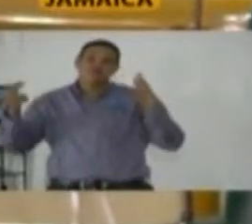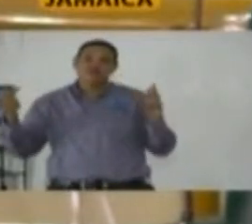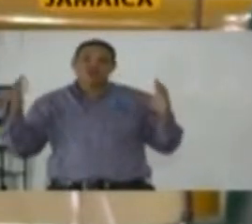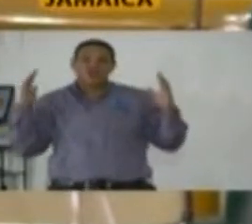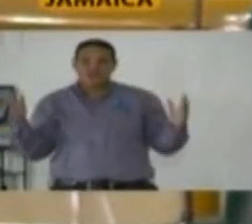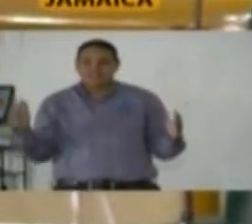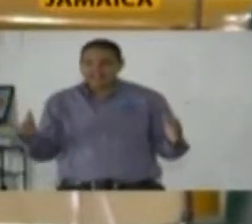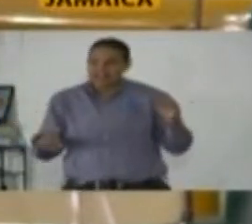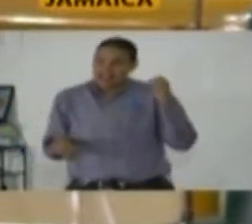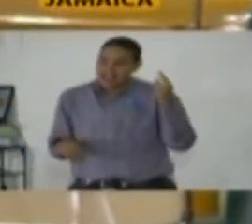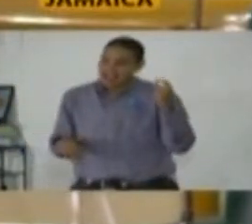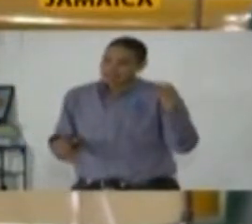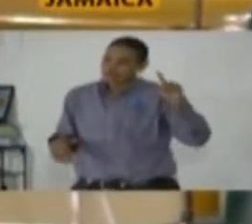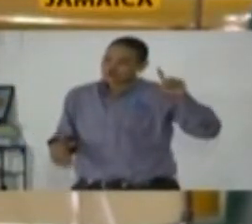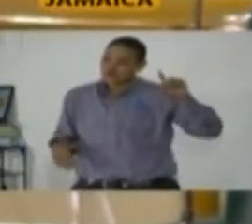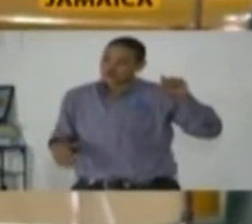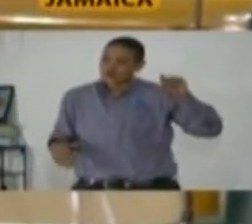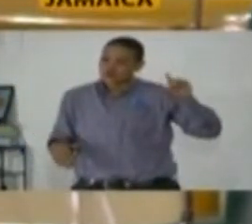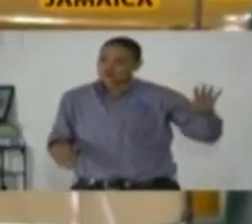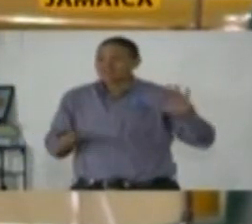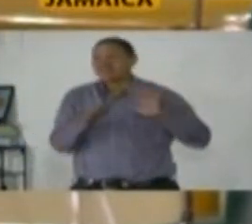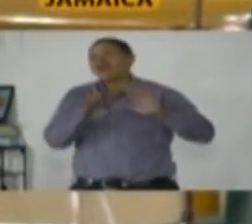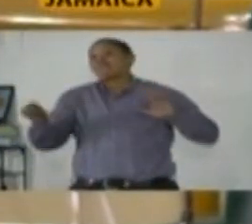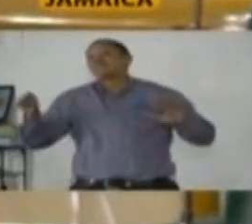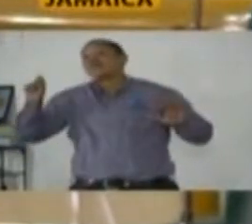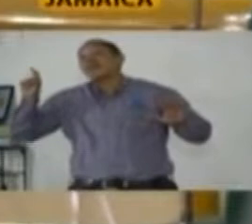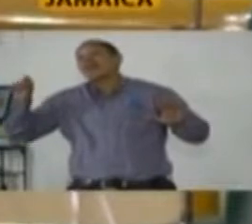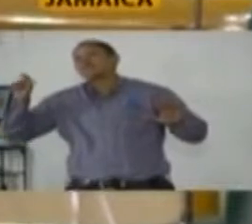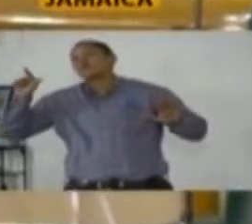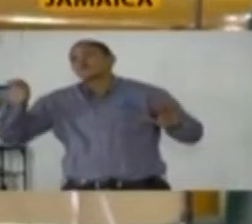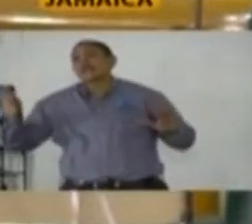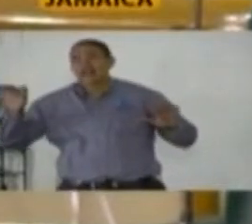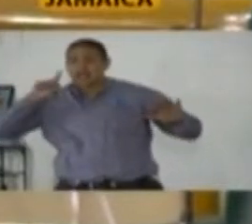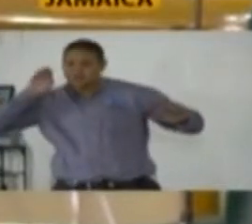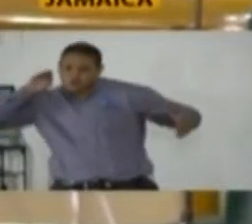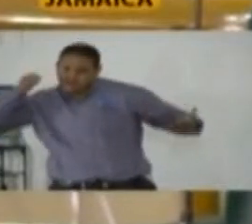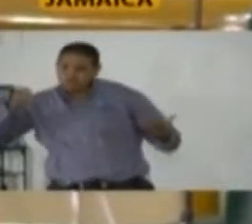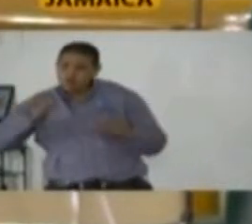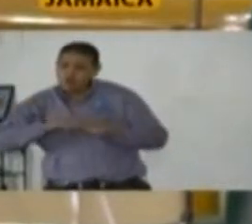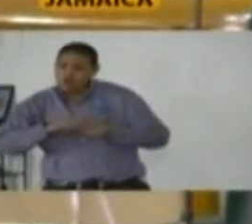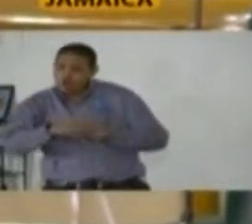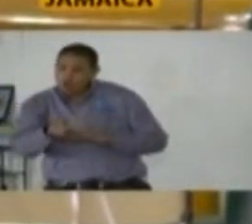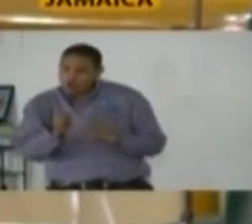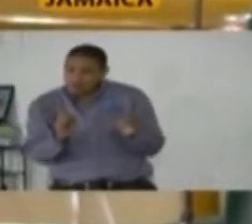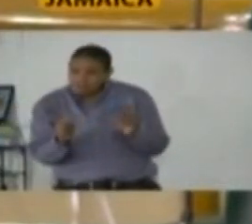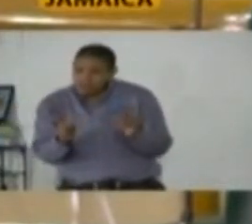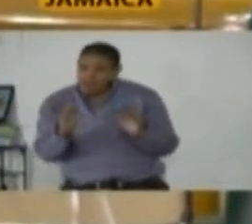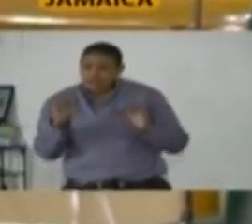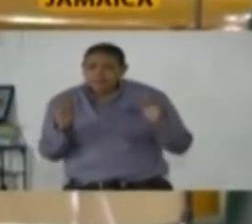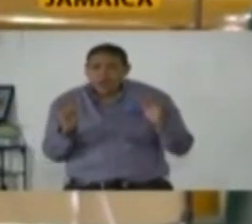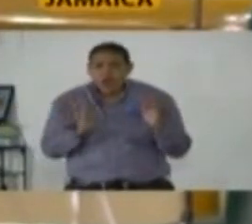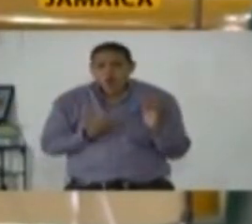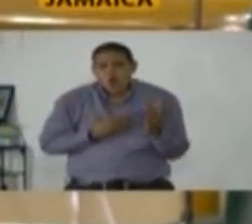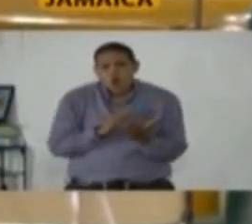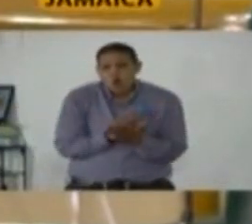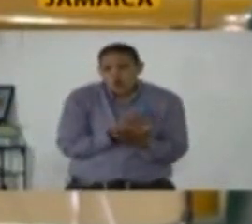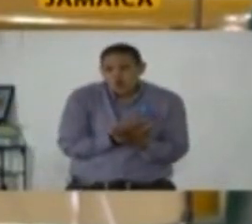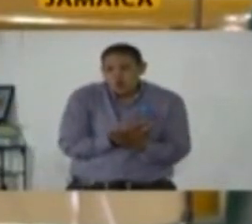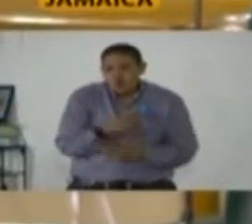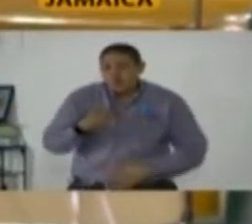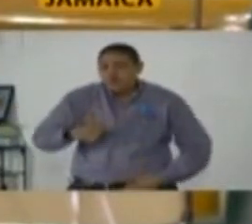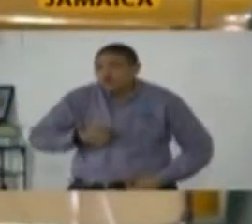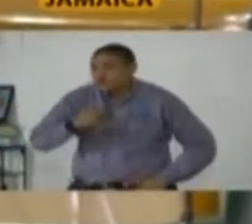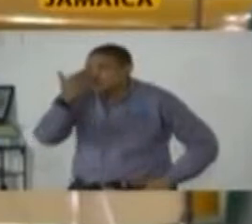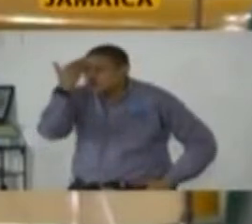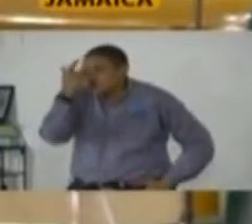again April 25 to 29, and is especially focused on treating with the recent violence in our schools, because we know the